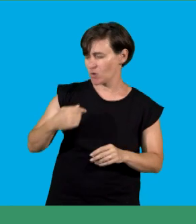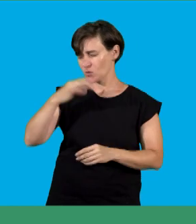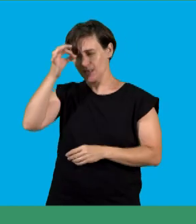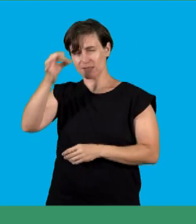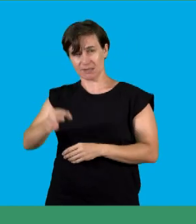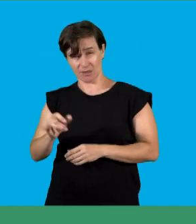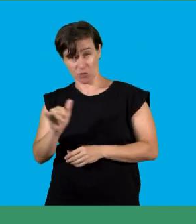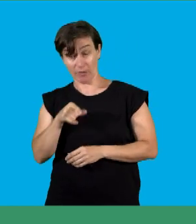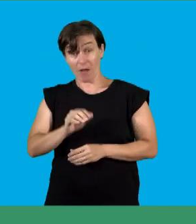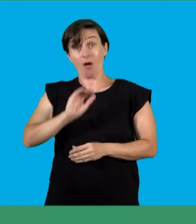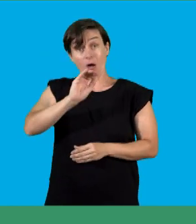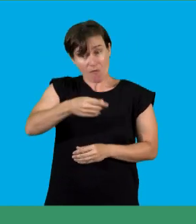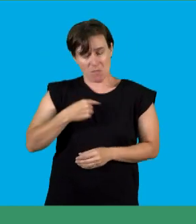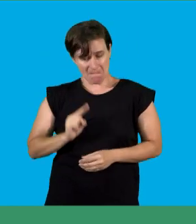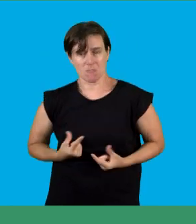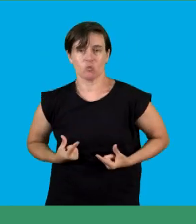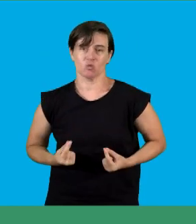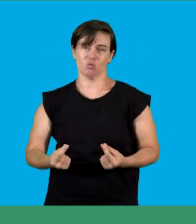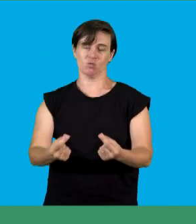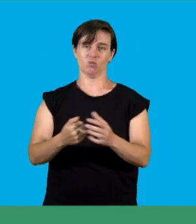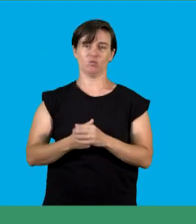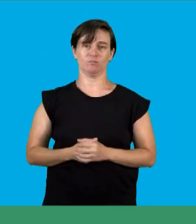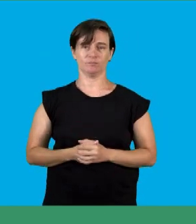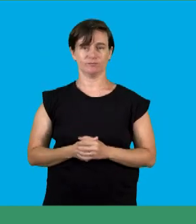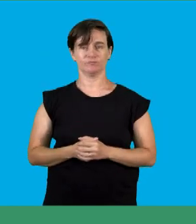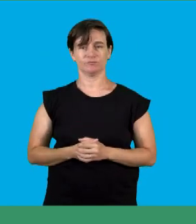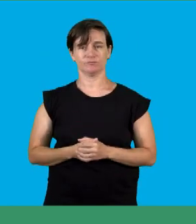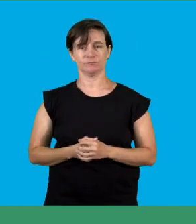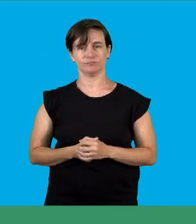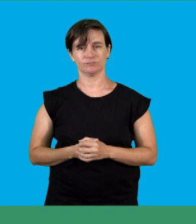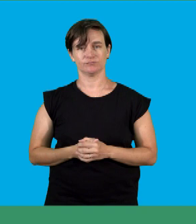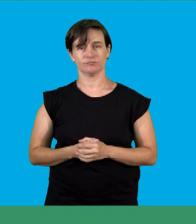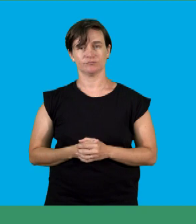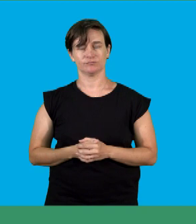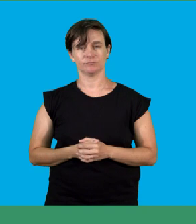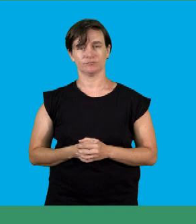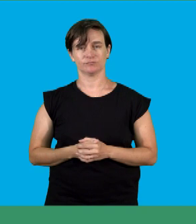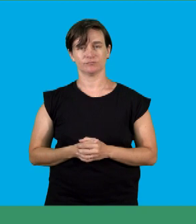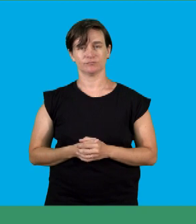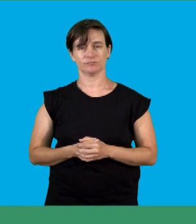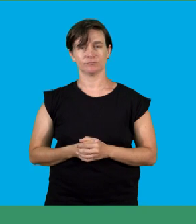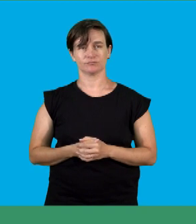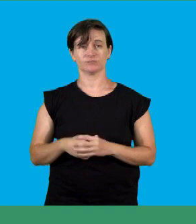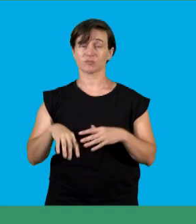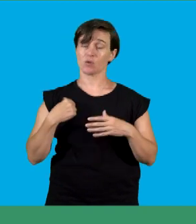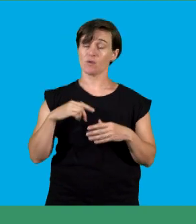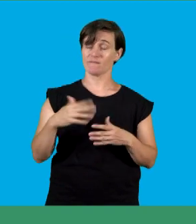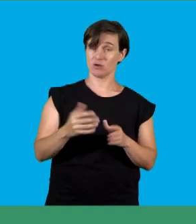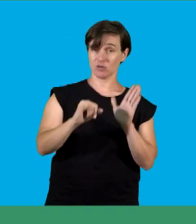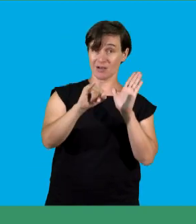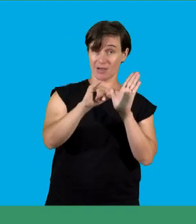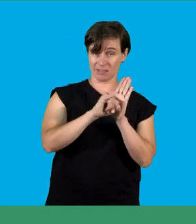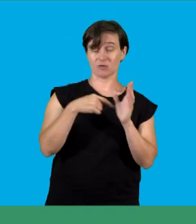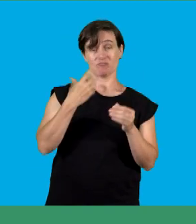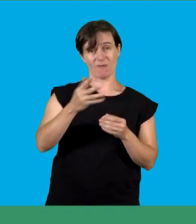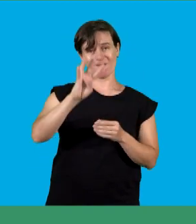you've made a choice, and then afterwards you are putting the strategy into action or you are implementing it. So we've identified